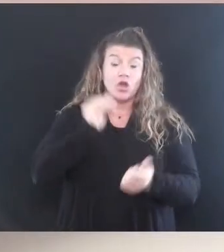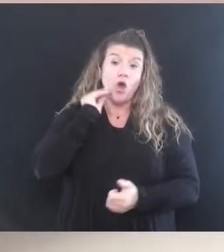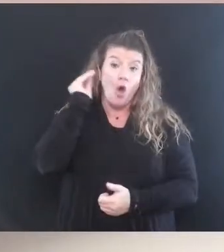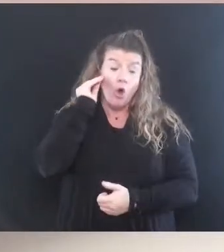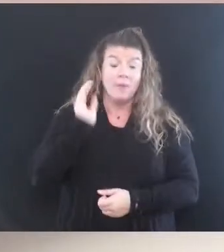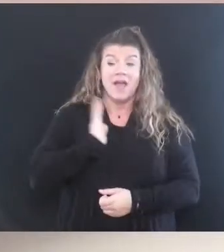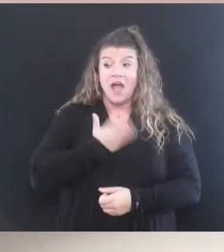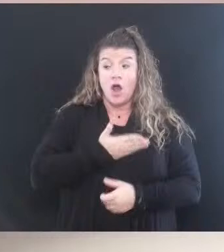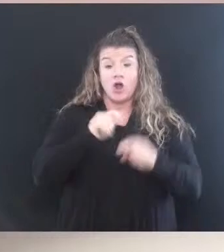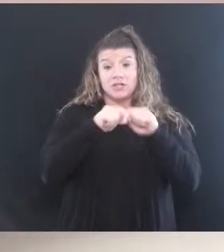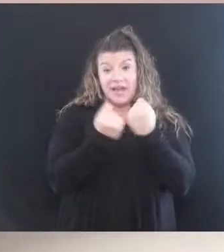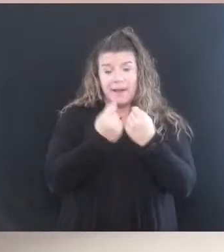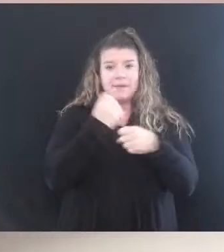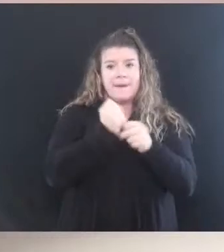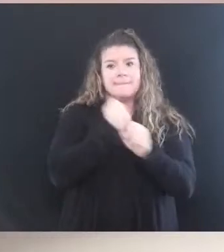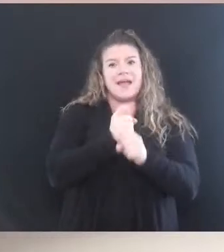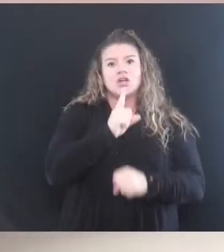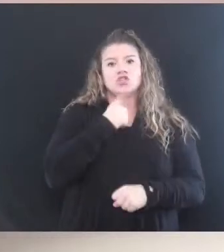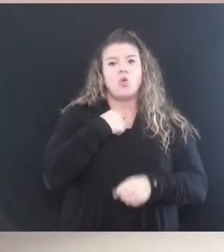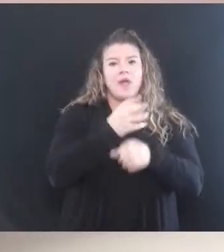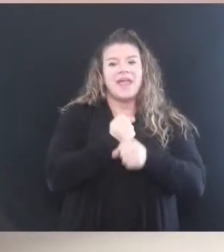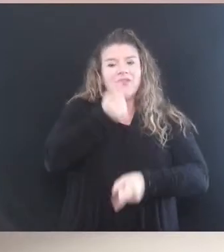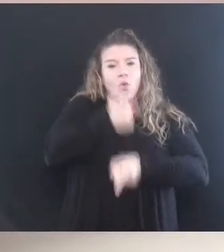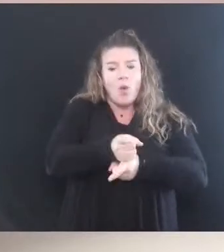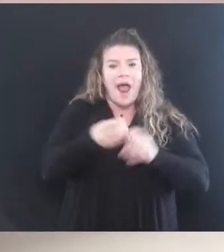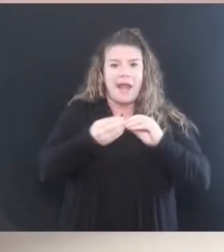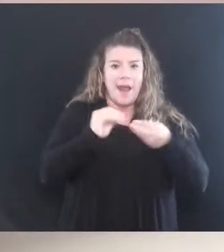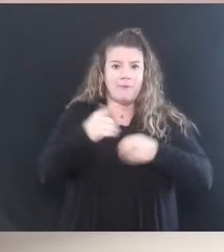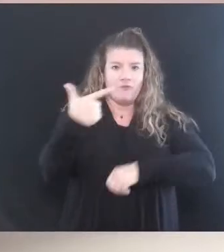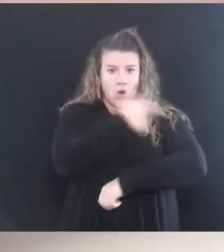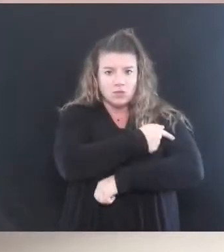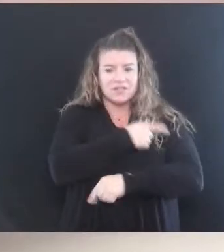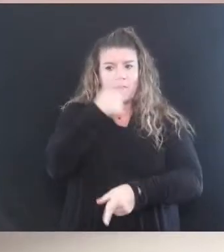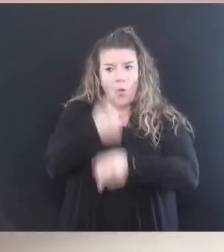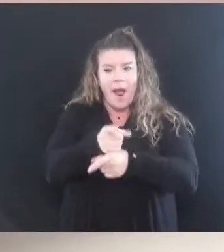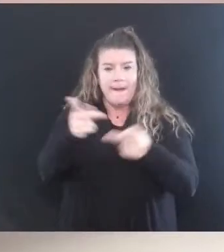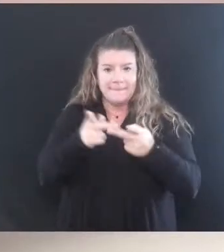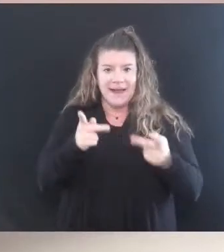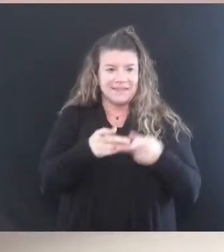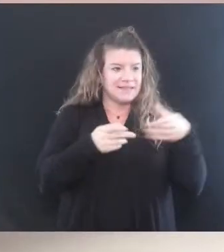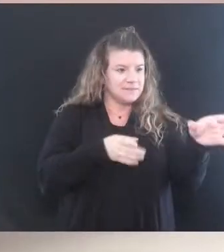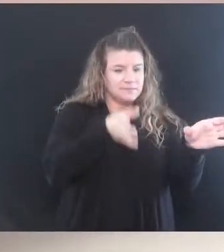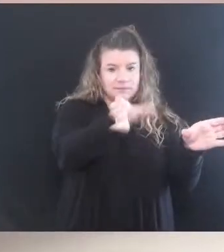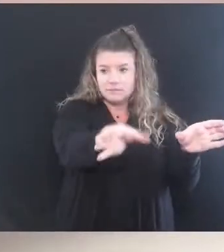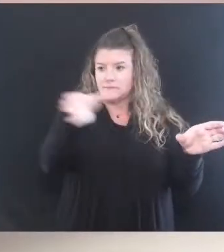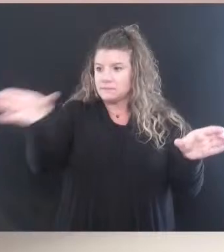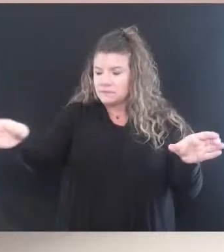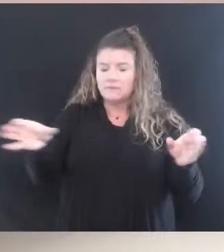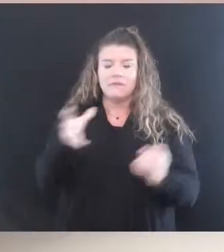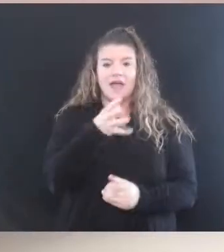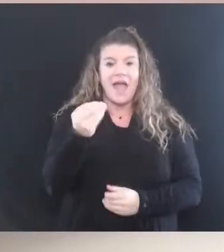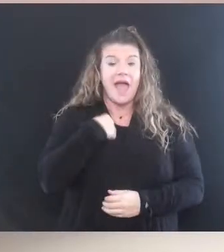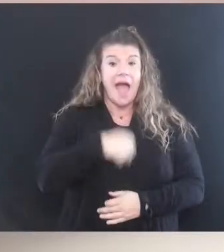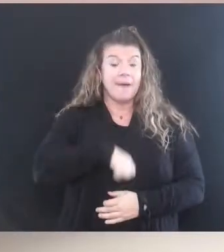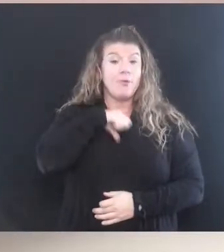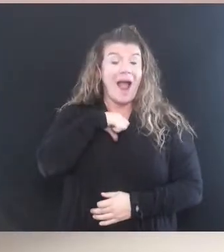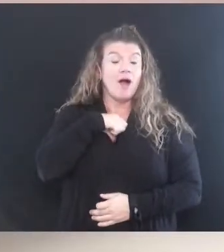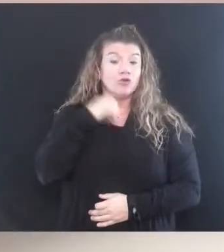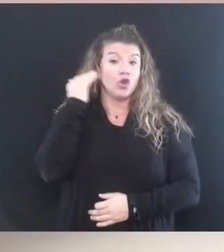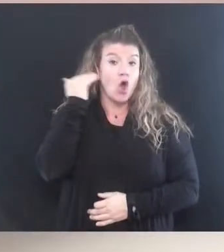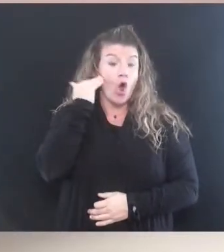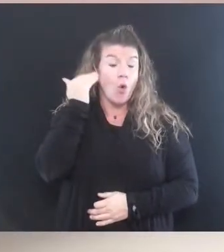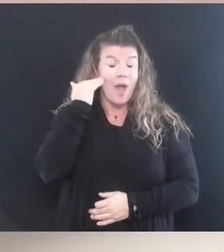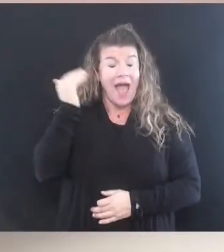our team to make sure we get the right number of doses in the right places. And I'm proud of the fact, and I